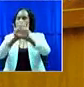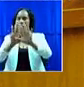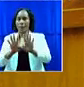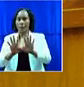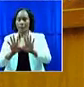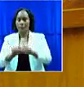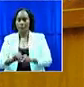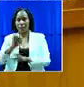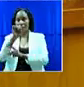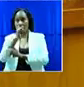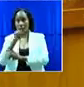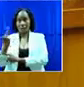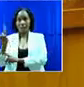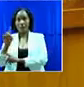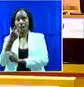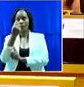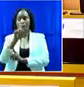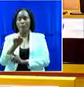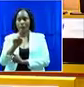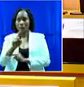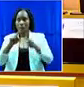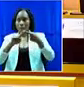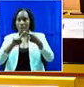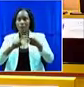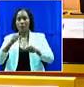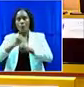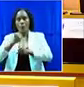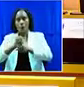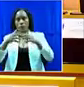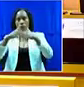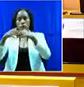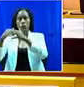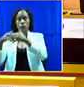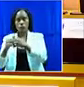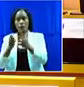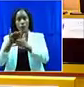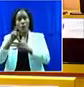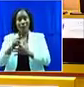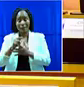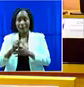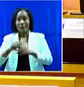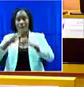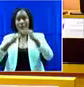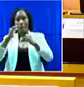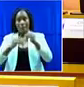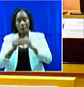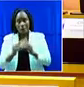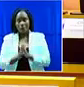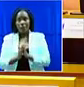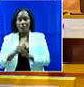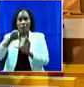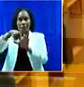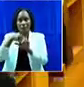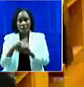Firstly, it is to create jobs primarily through aggressive infrastructure investment and mass